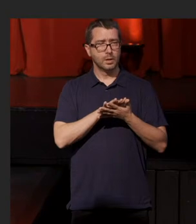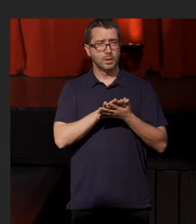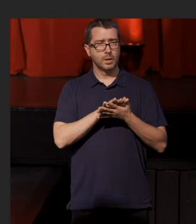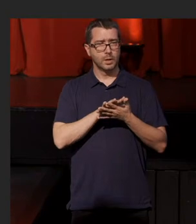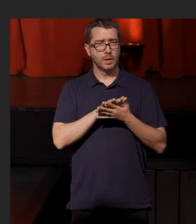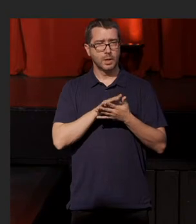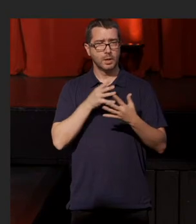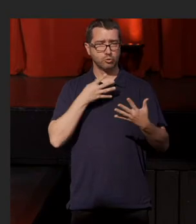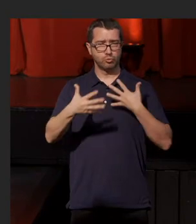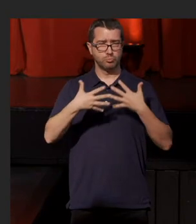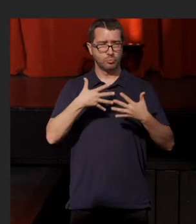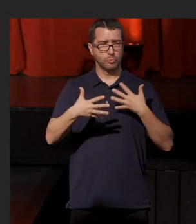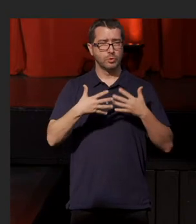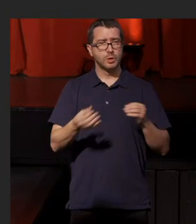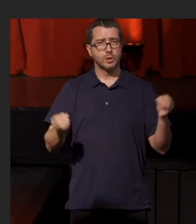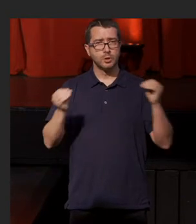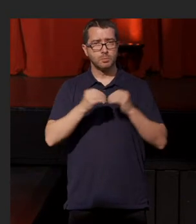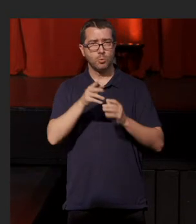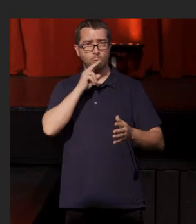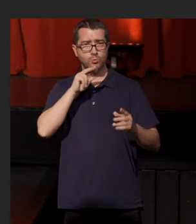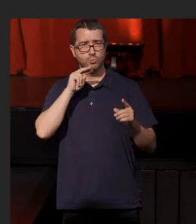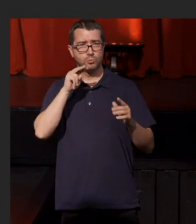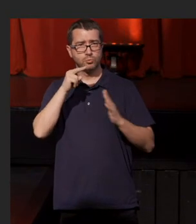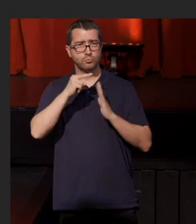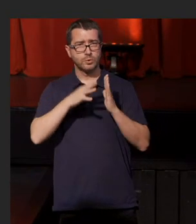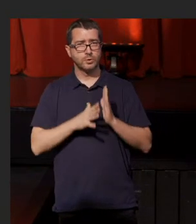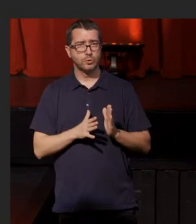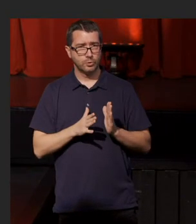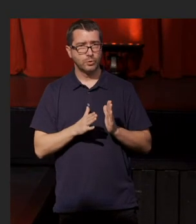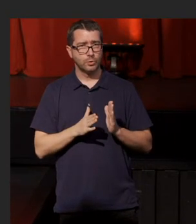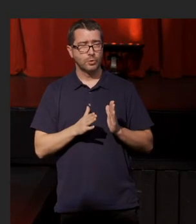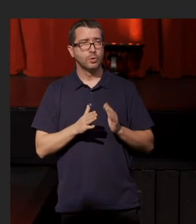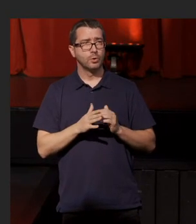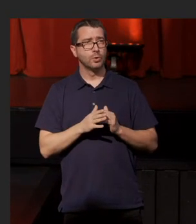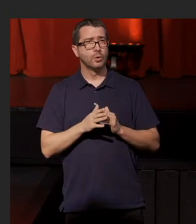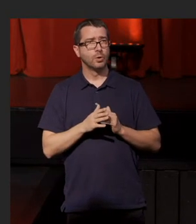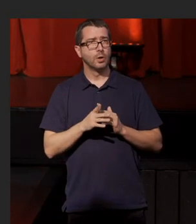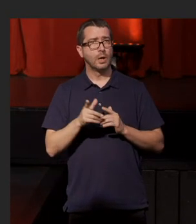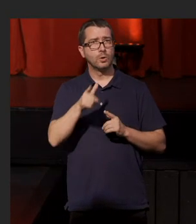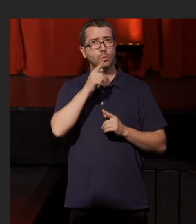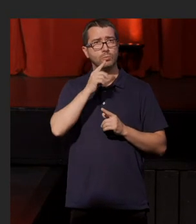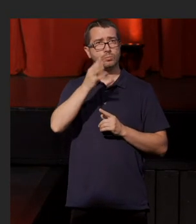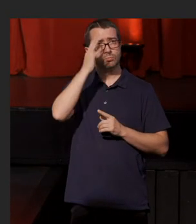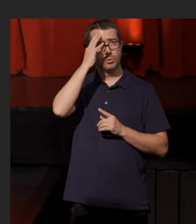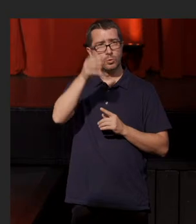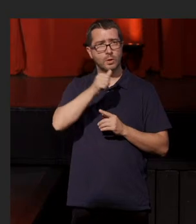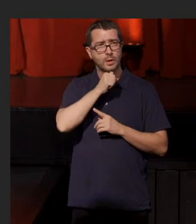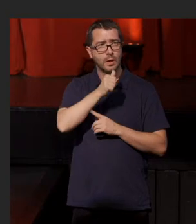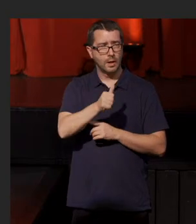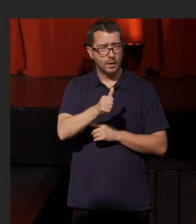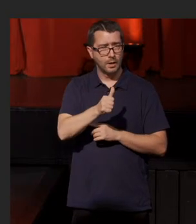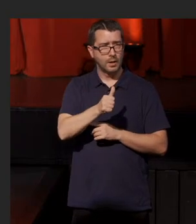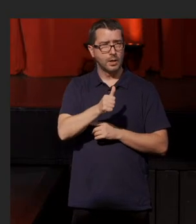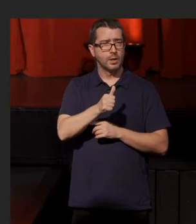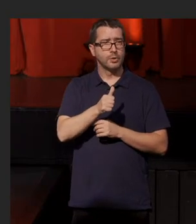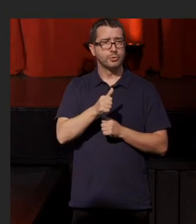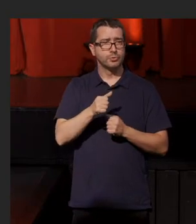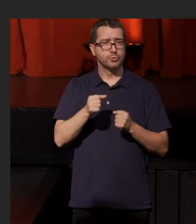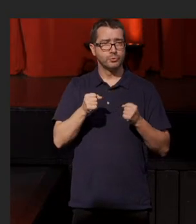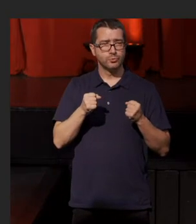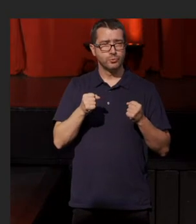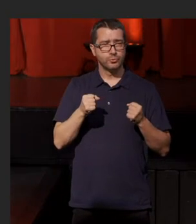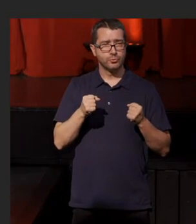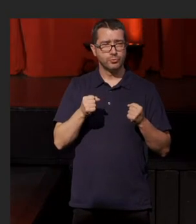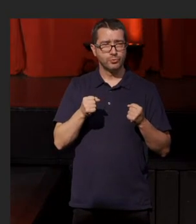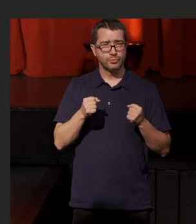the person who is the reader to determine whether the person agrees or not. So I would dispute the premise of the question. Factcheck.org,